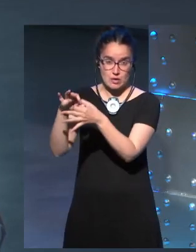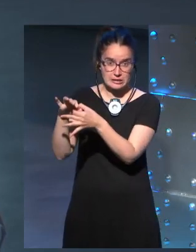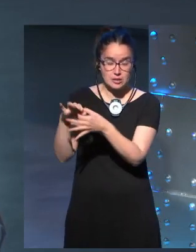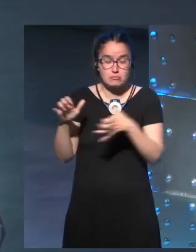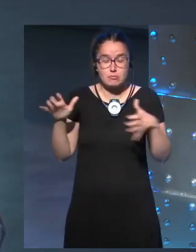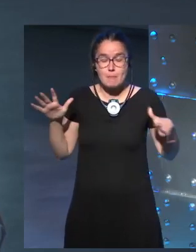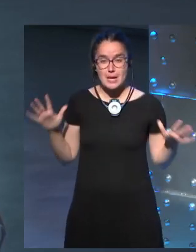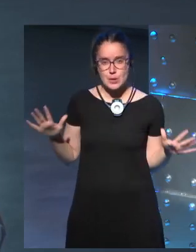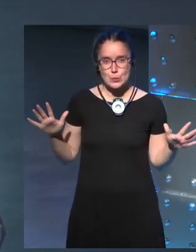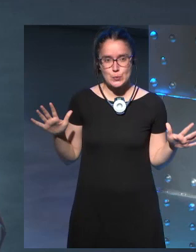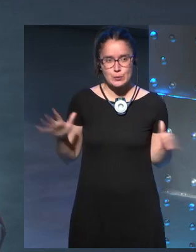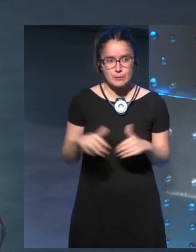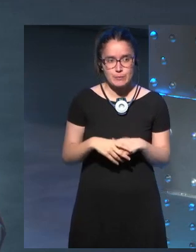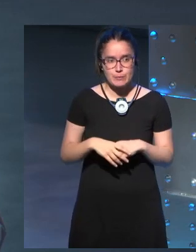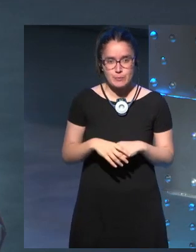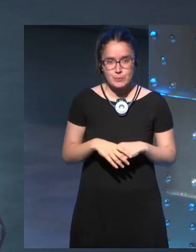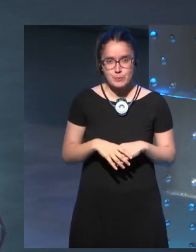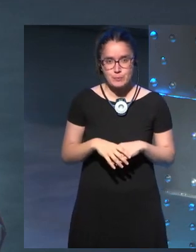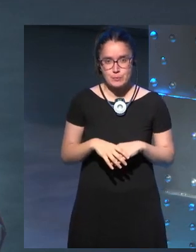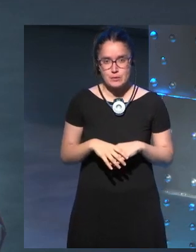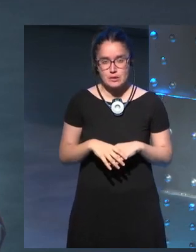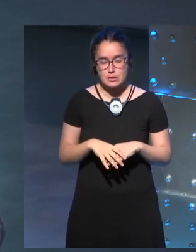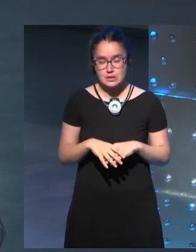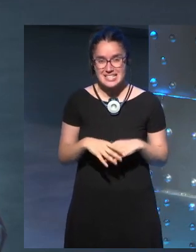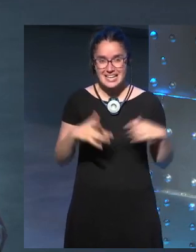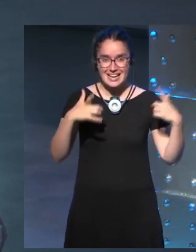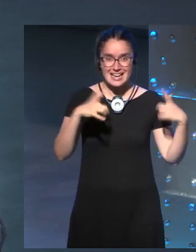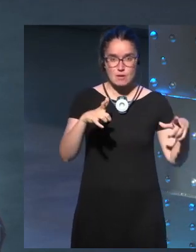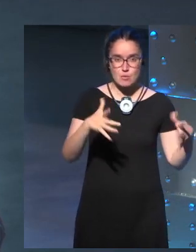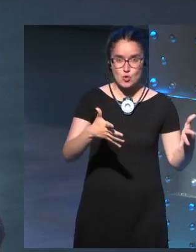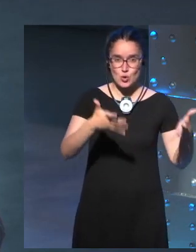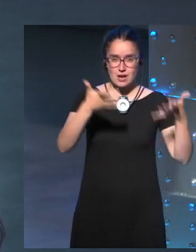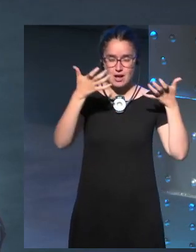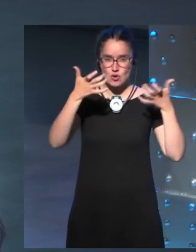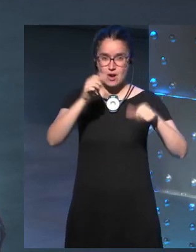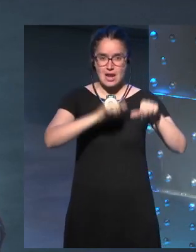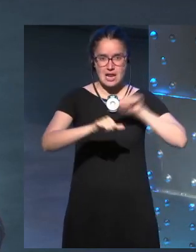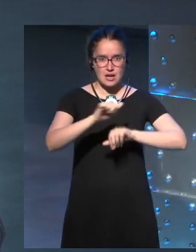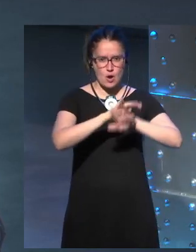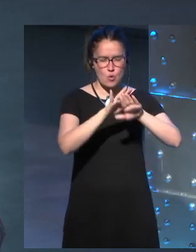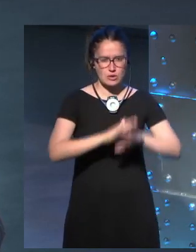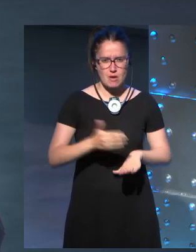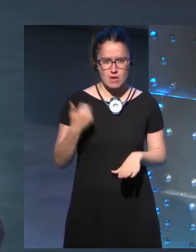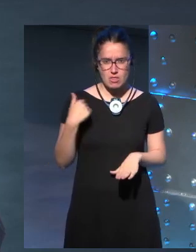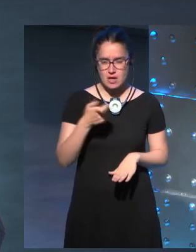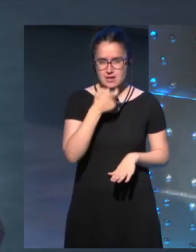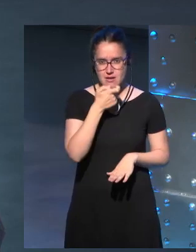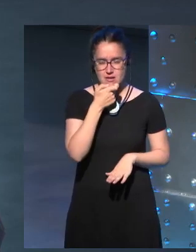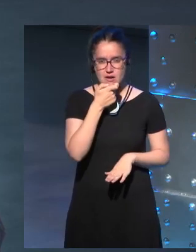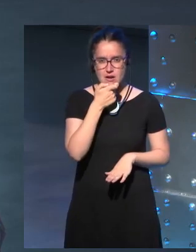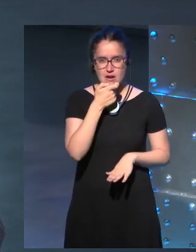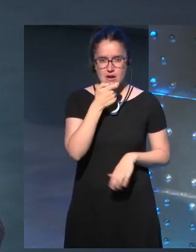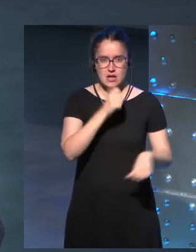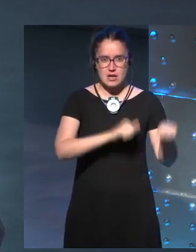since Liverpool last won the league in England, the Premier League